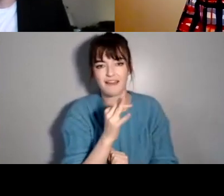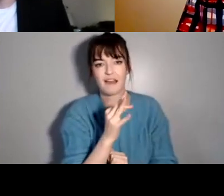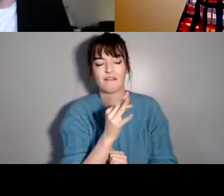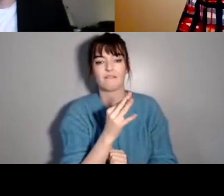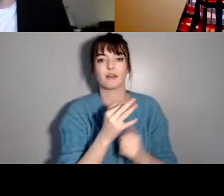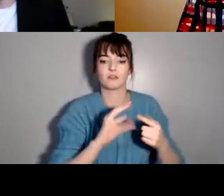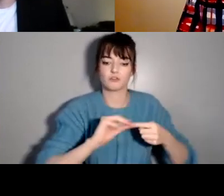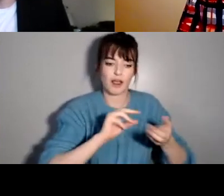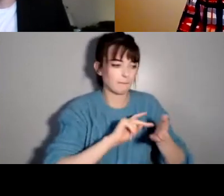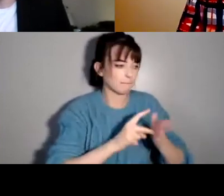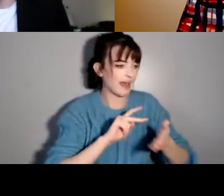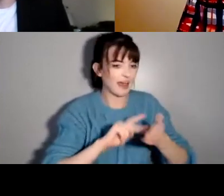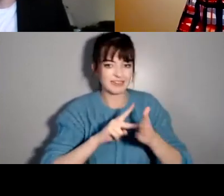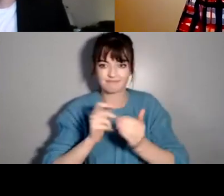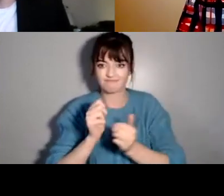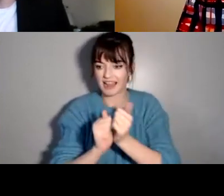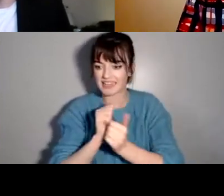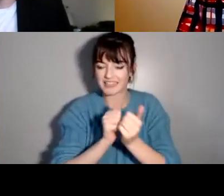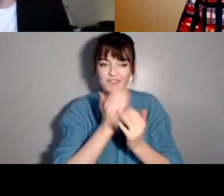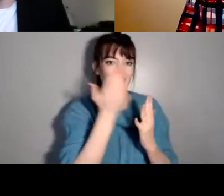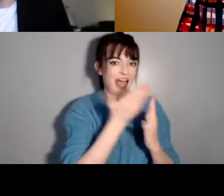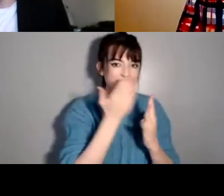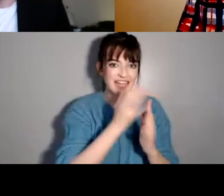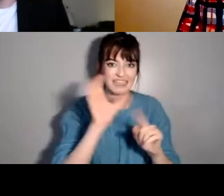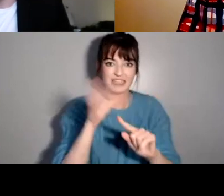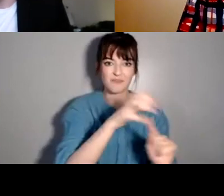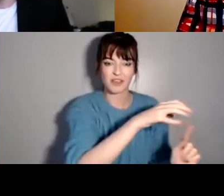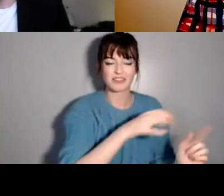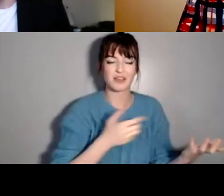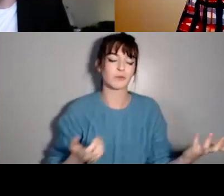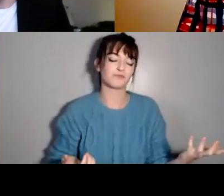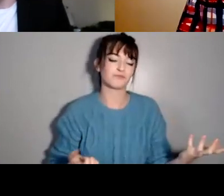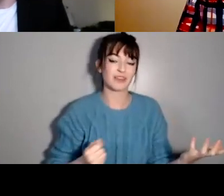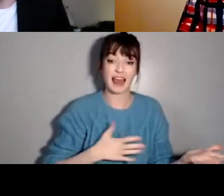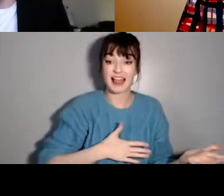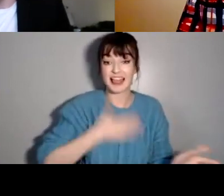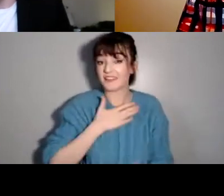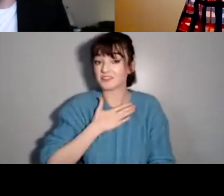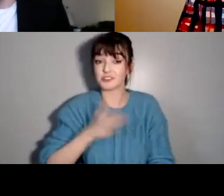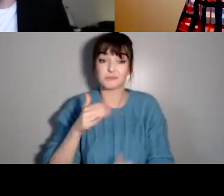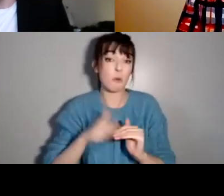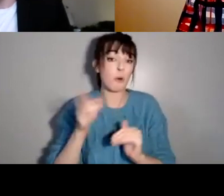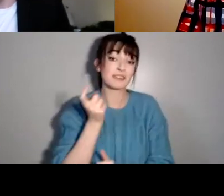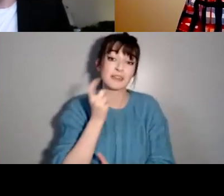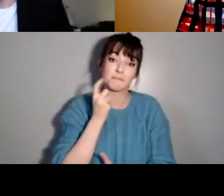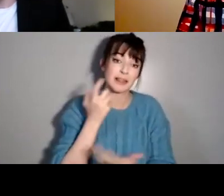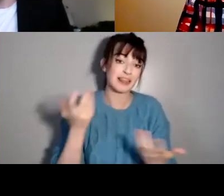to organize and to access amenities. So life is just simpler and easier if